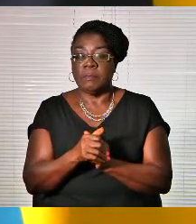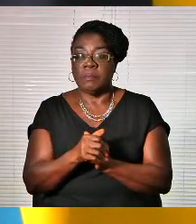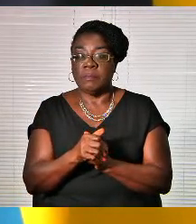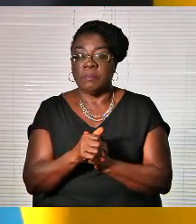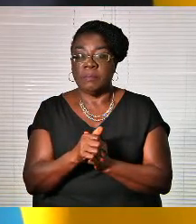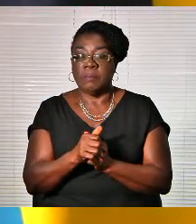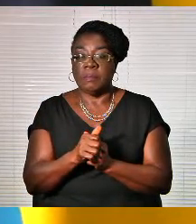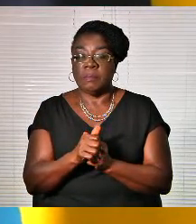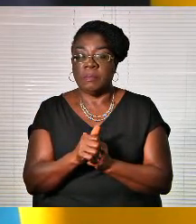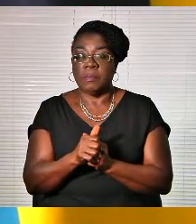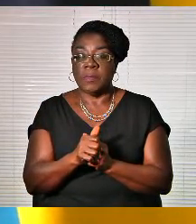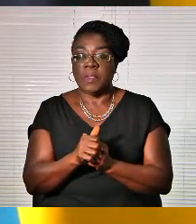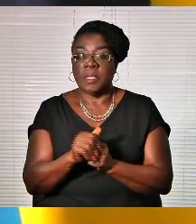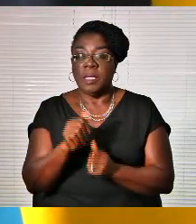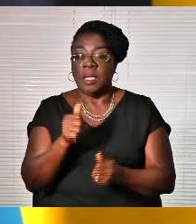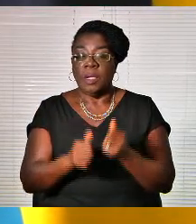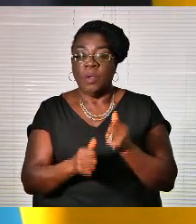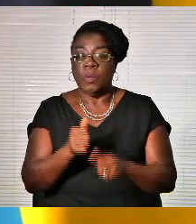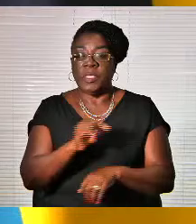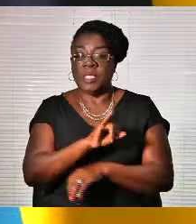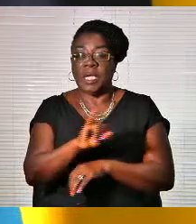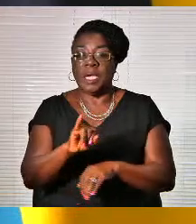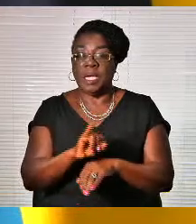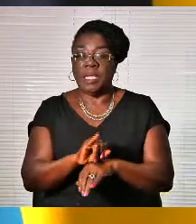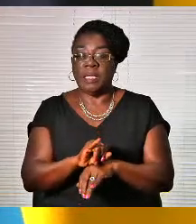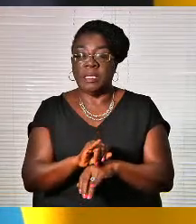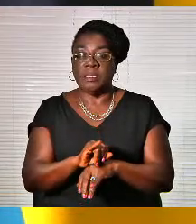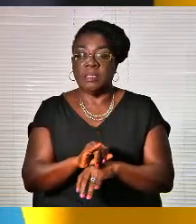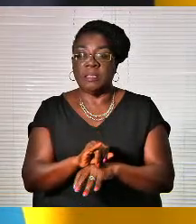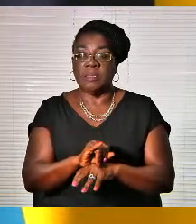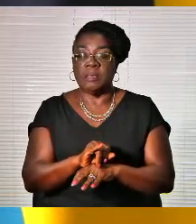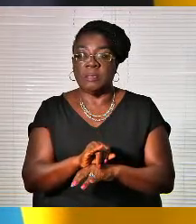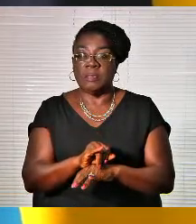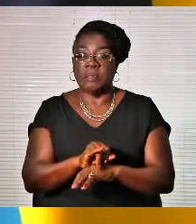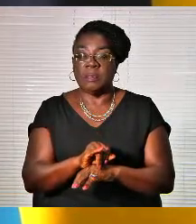which island they are resident on.